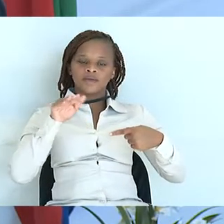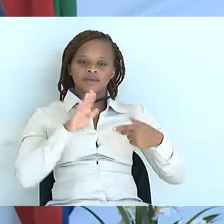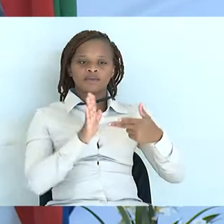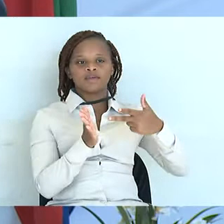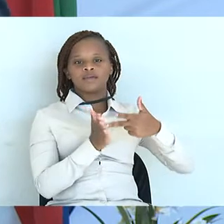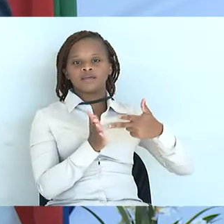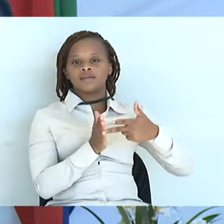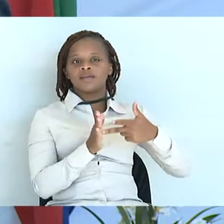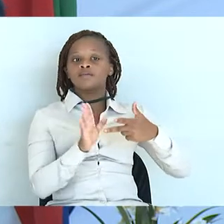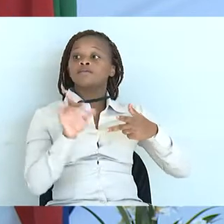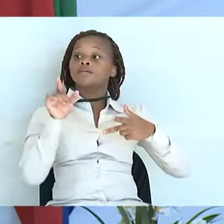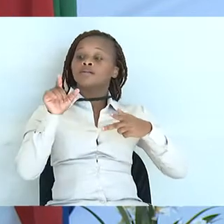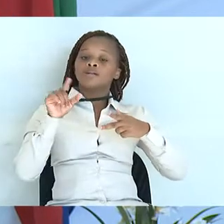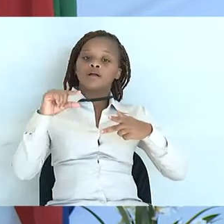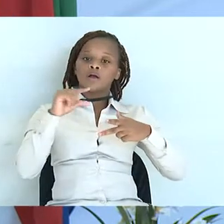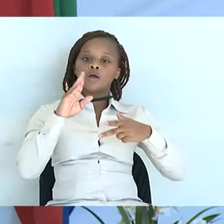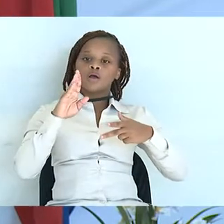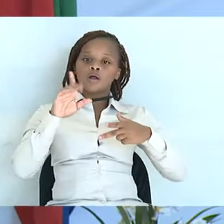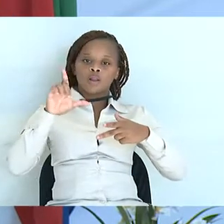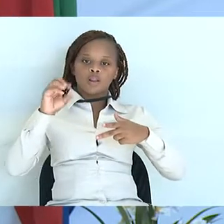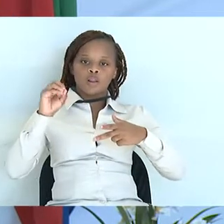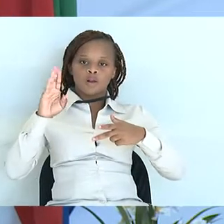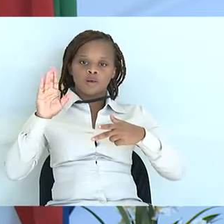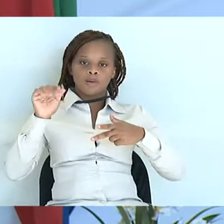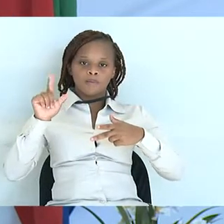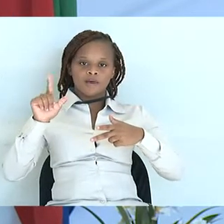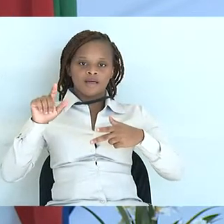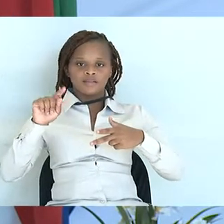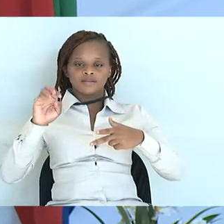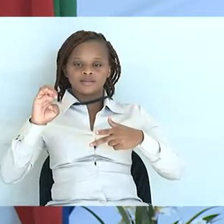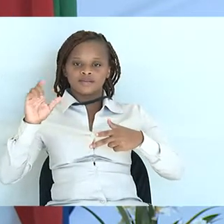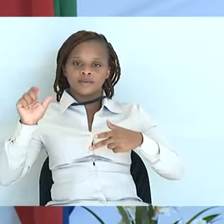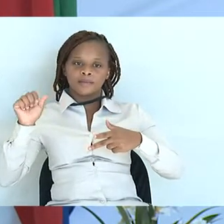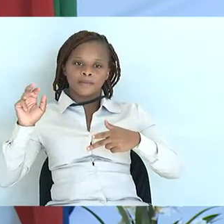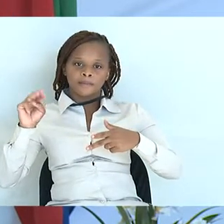is assisting us in terms of projects preparation.